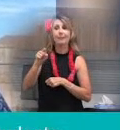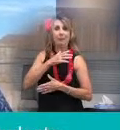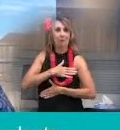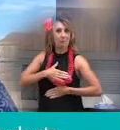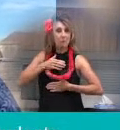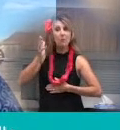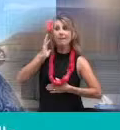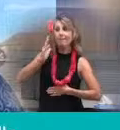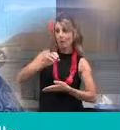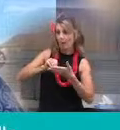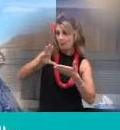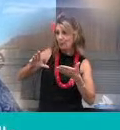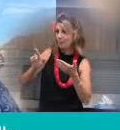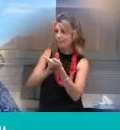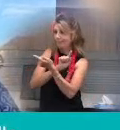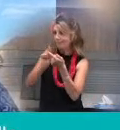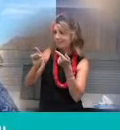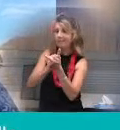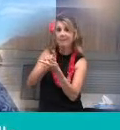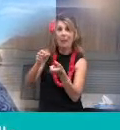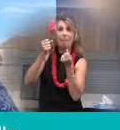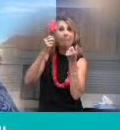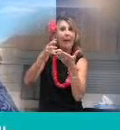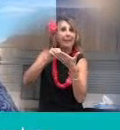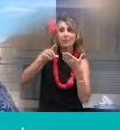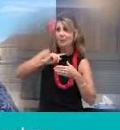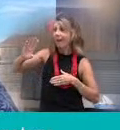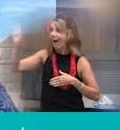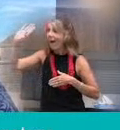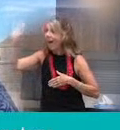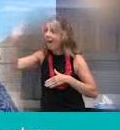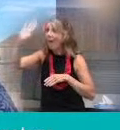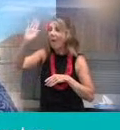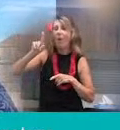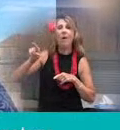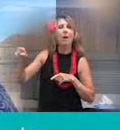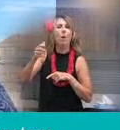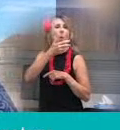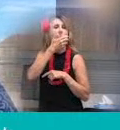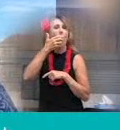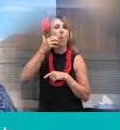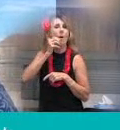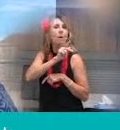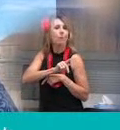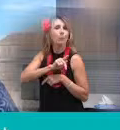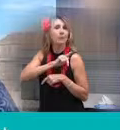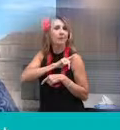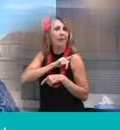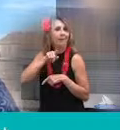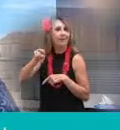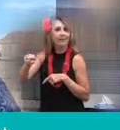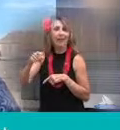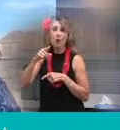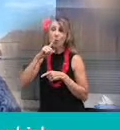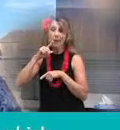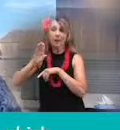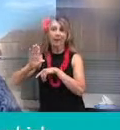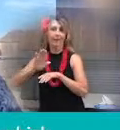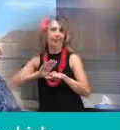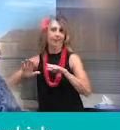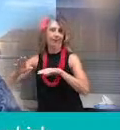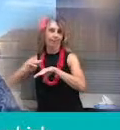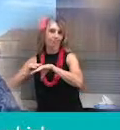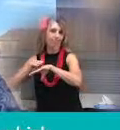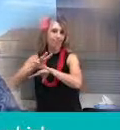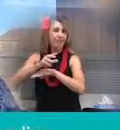into former students who often stop him to say hello. Through his warm and welcoming nature, Len has had a positive impact on the